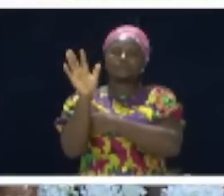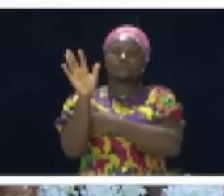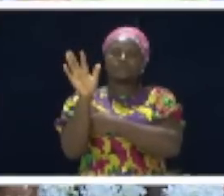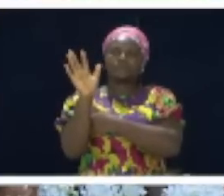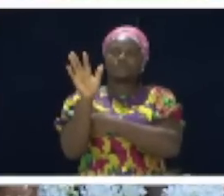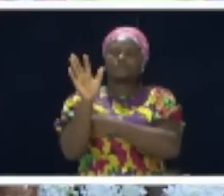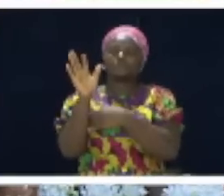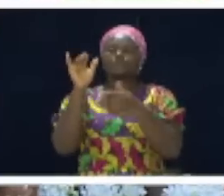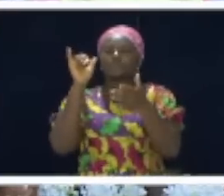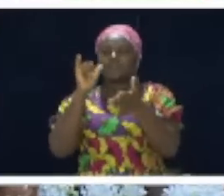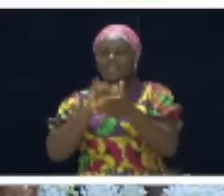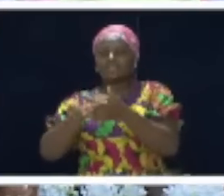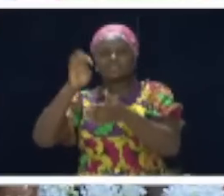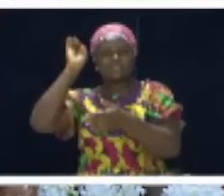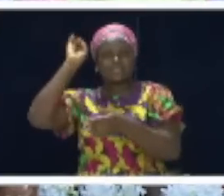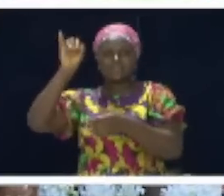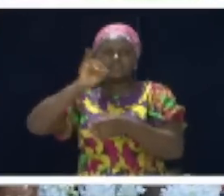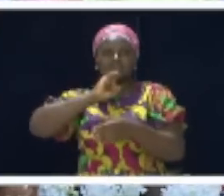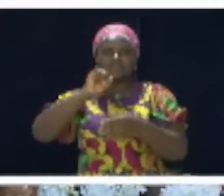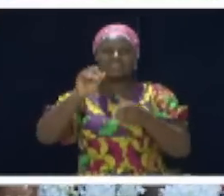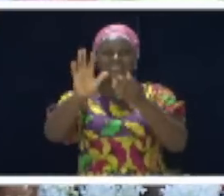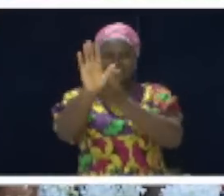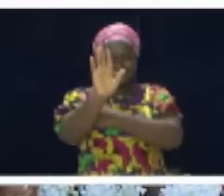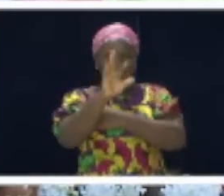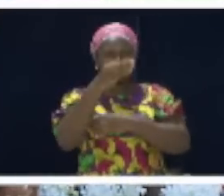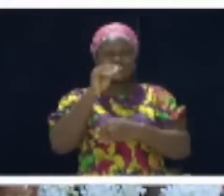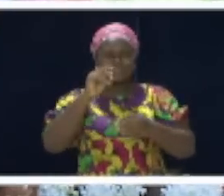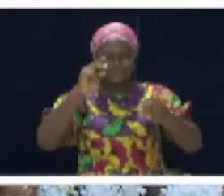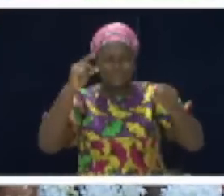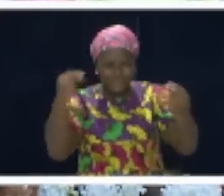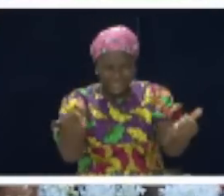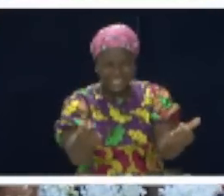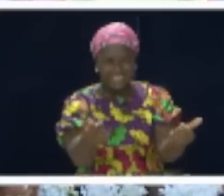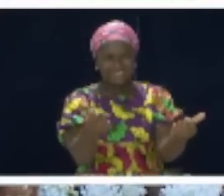And that is, he's a God of suddenly.